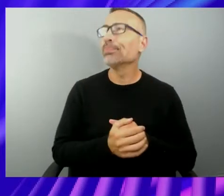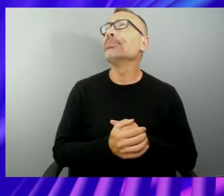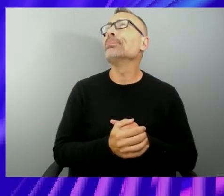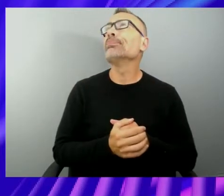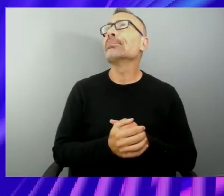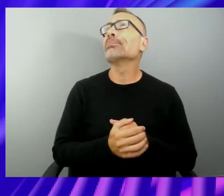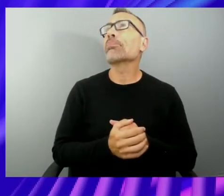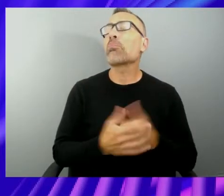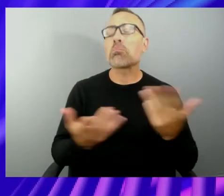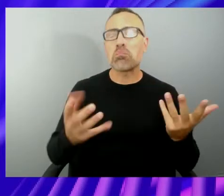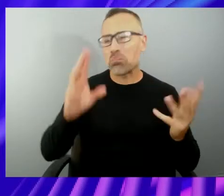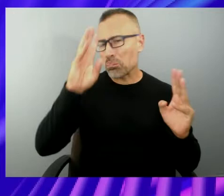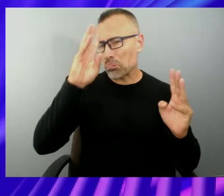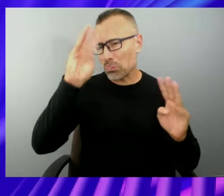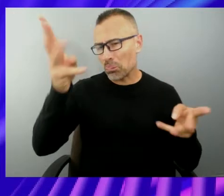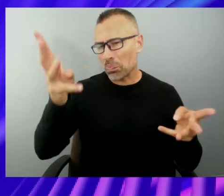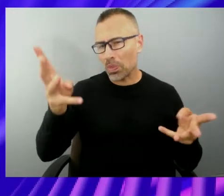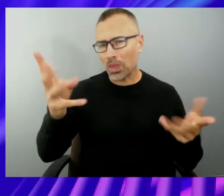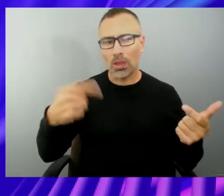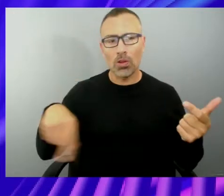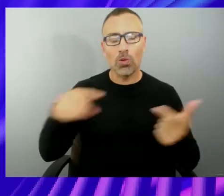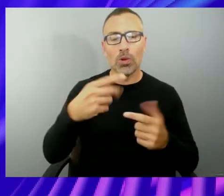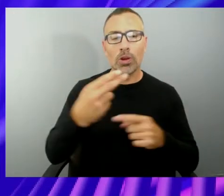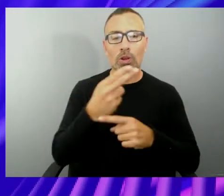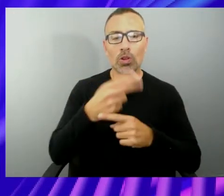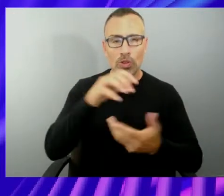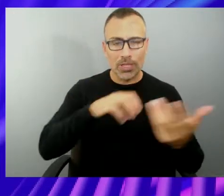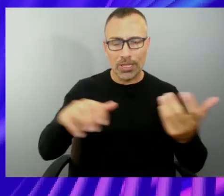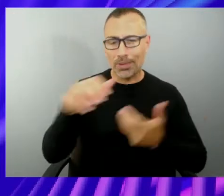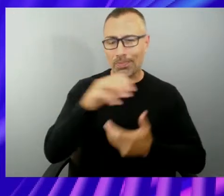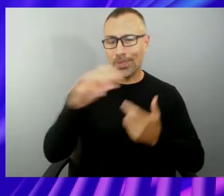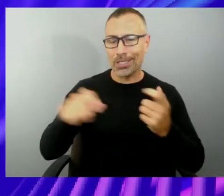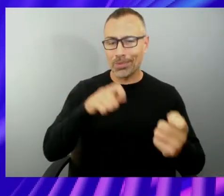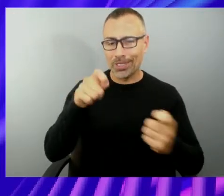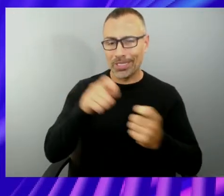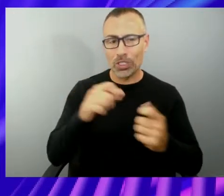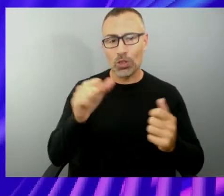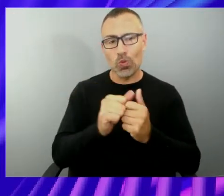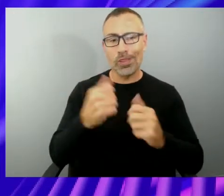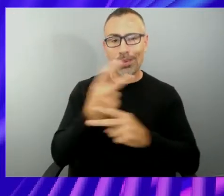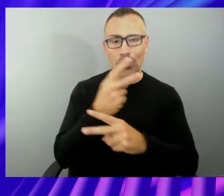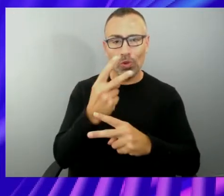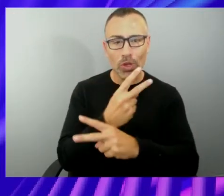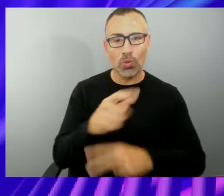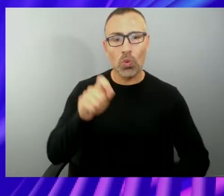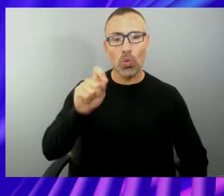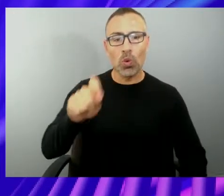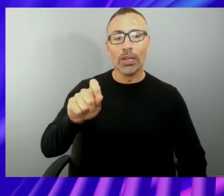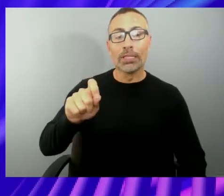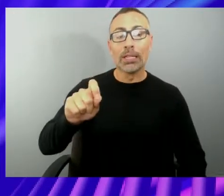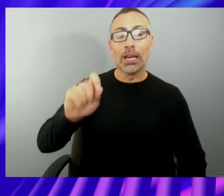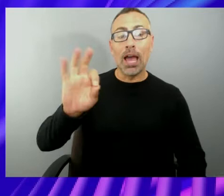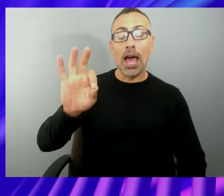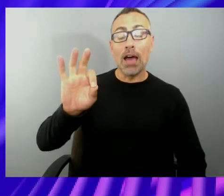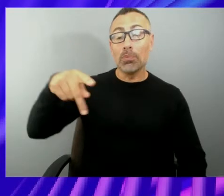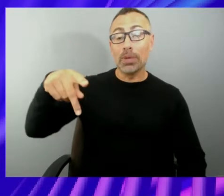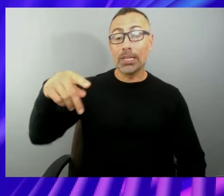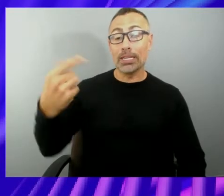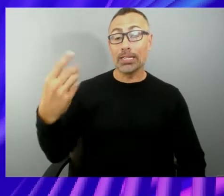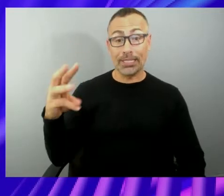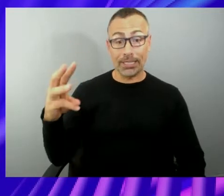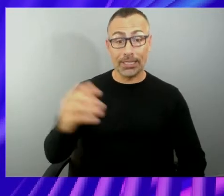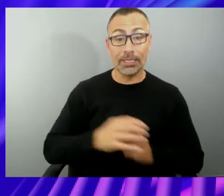are using mixed precision with floating point 16, right? So think of it floating point 16 as it